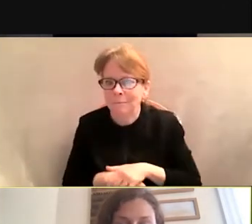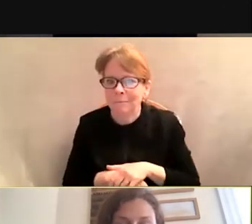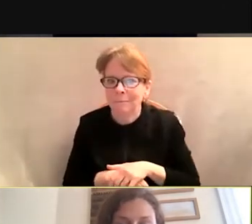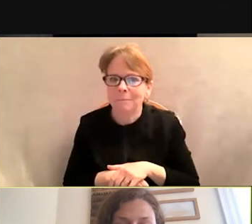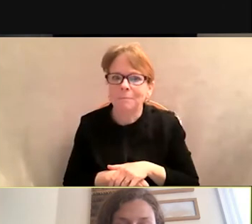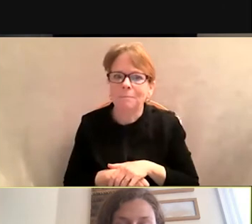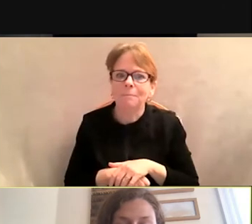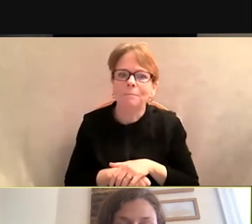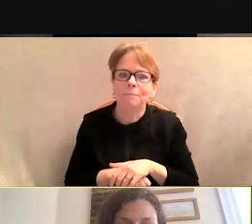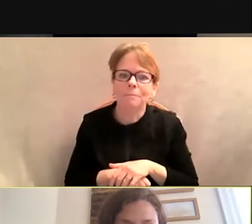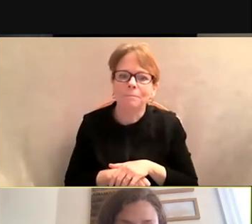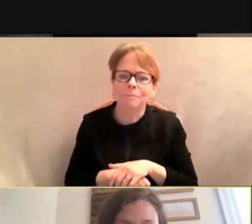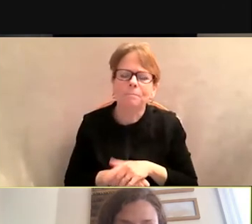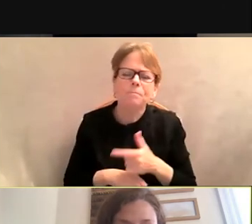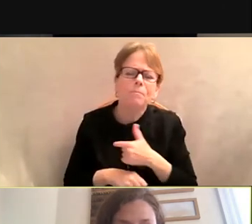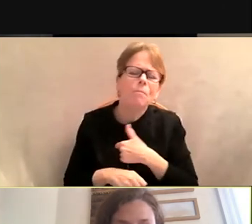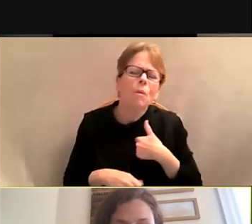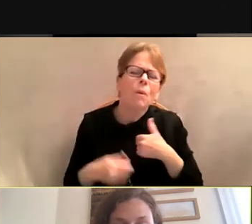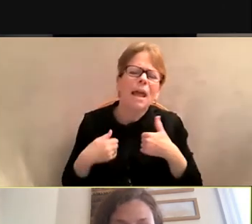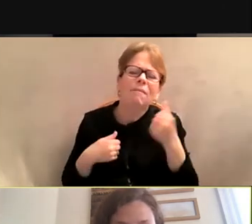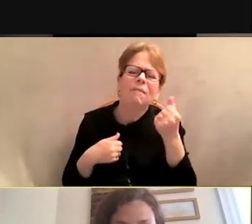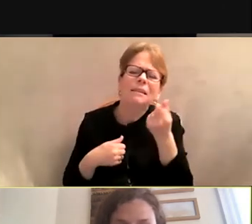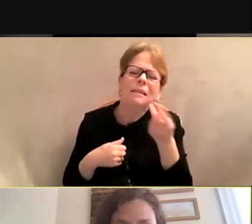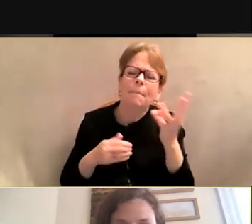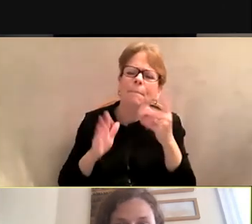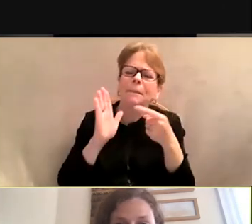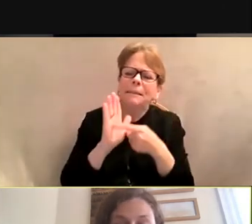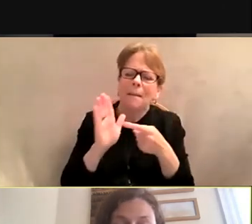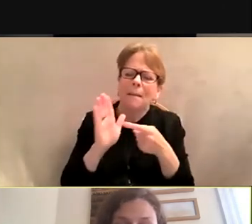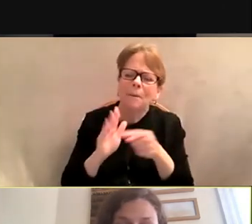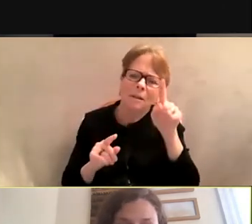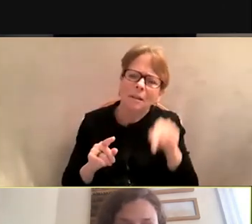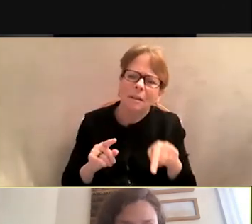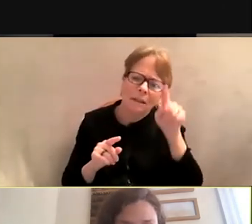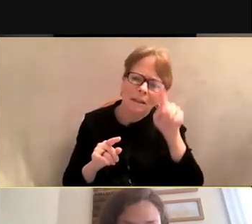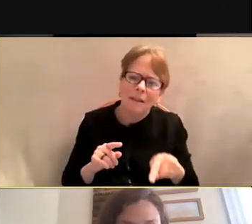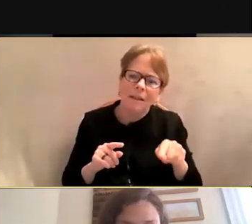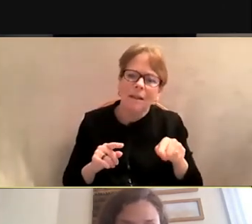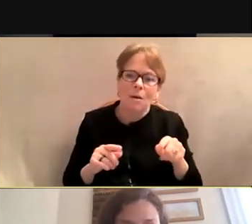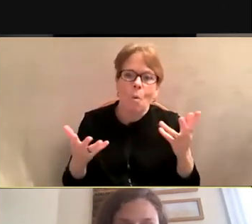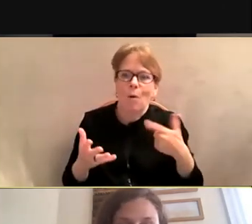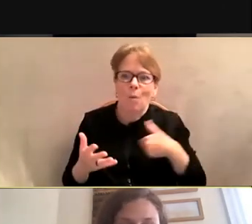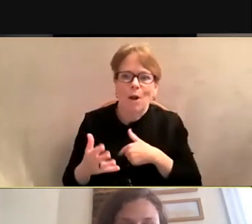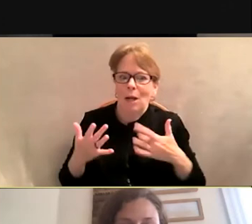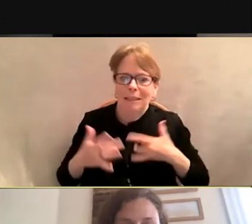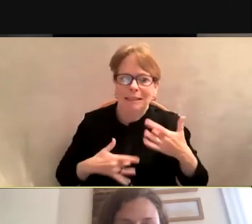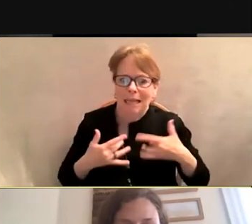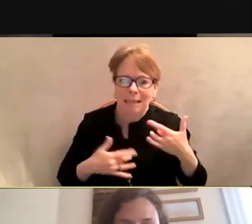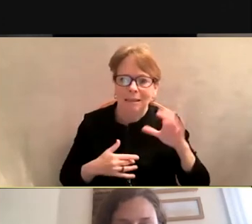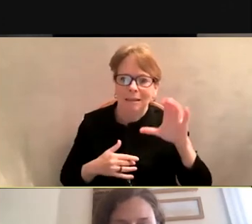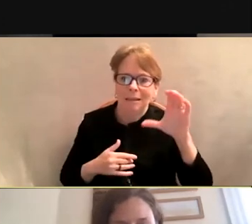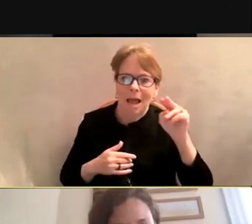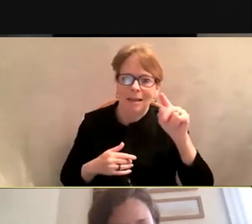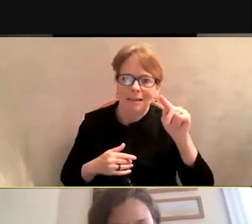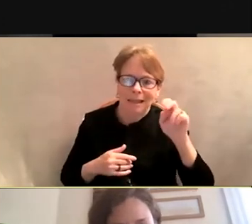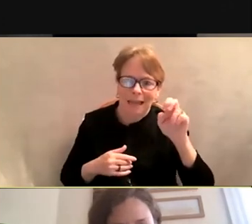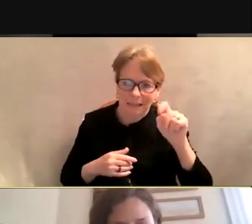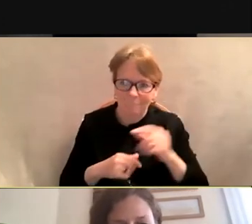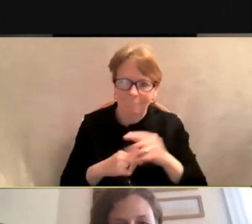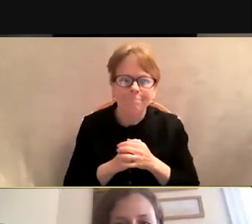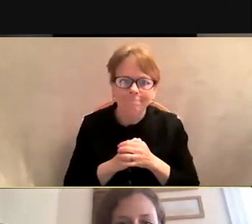We have a couple examples on the next slide of some of the content that we're really excited about to give you just a taste of what we've been up